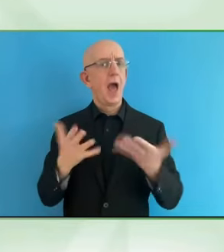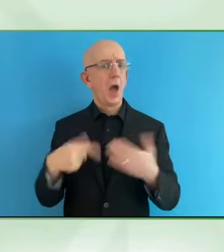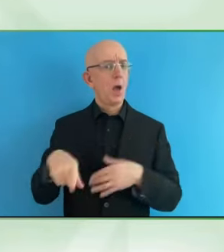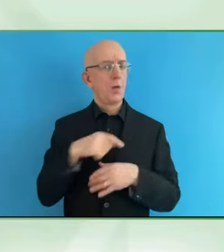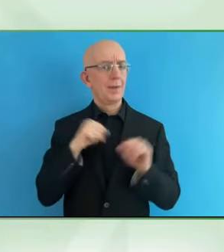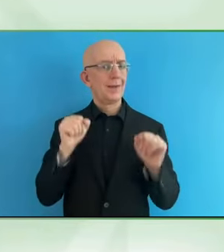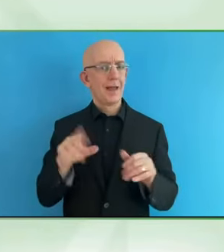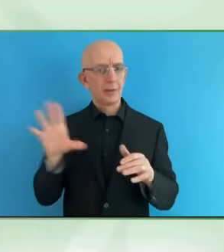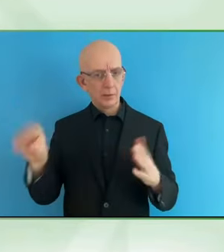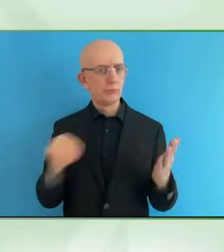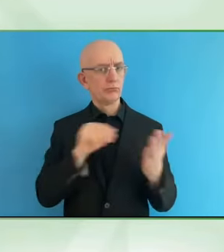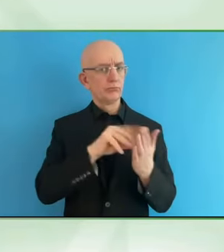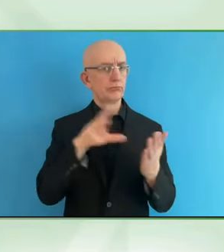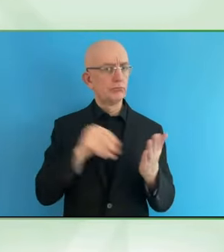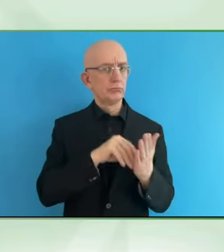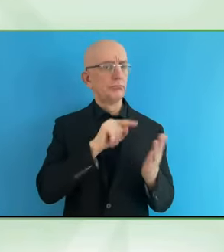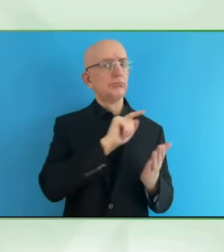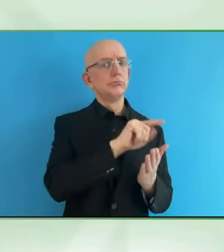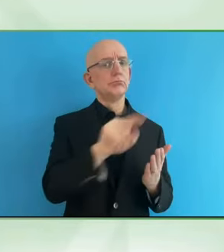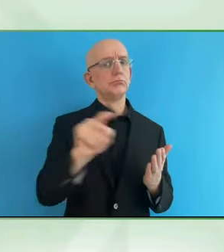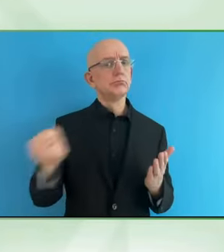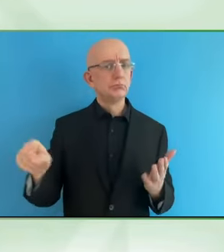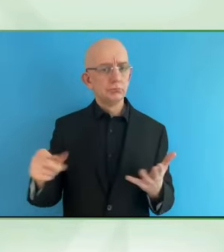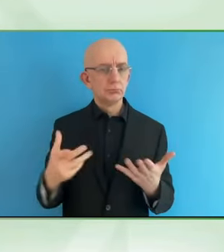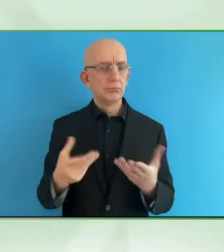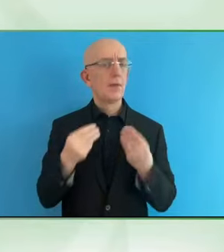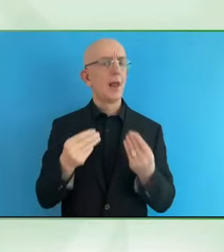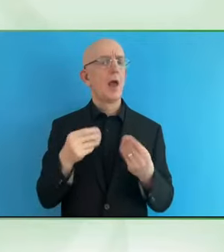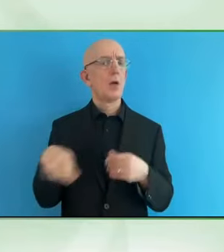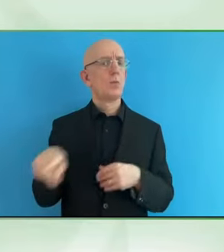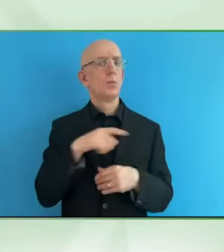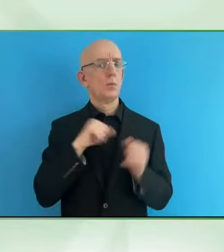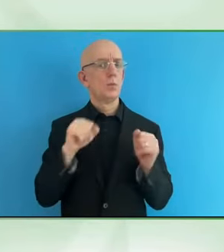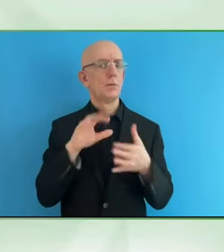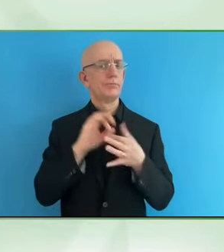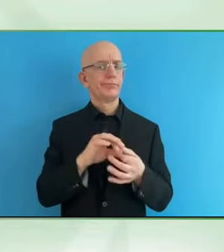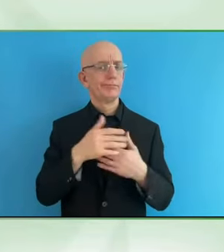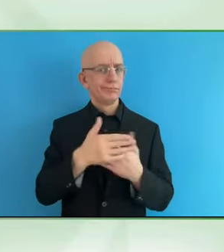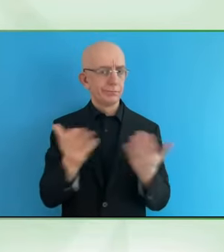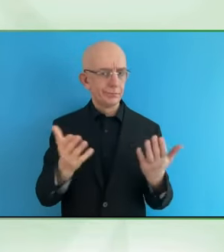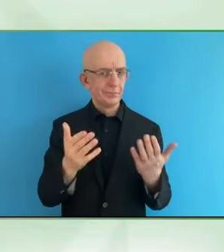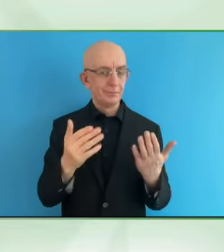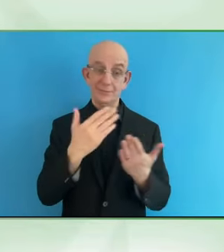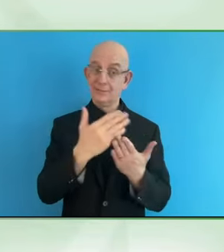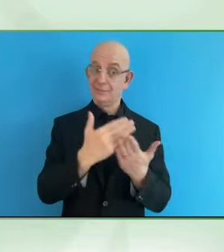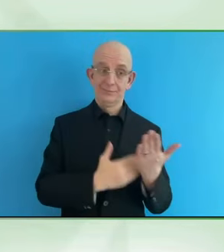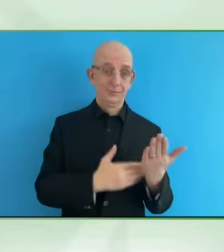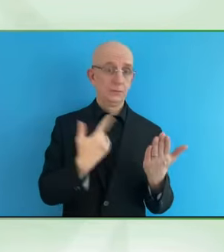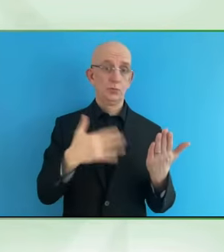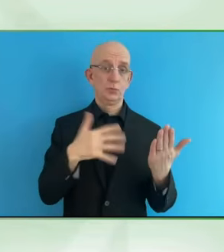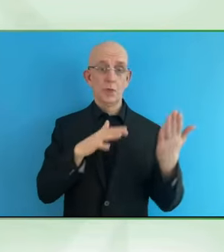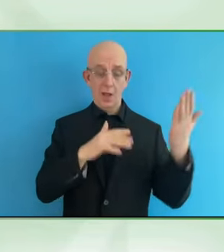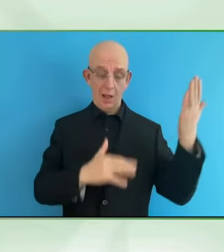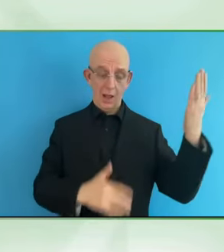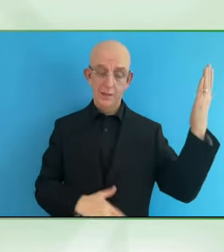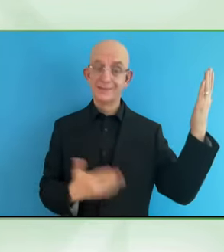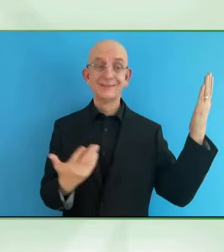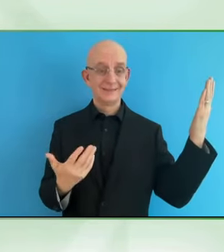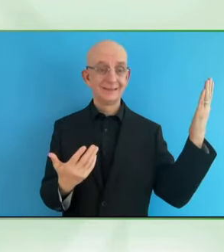really pay more attention to some of the things that we've just barely touched on, but are hugely